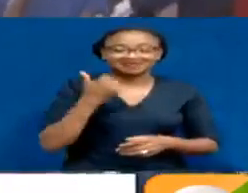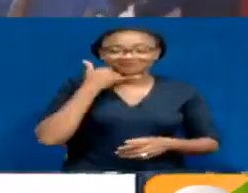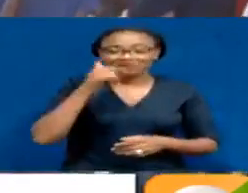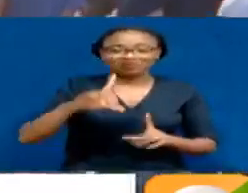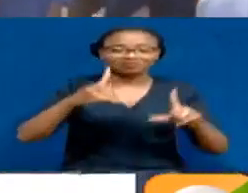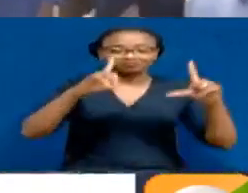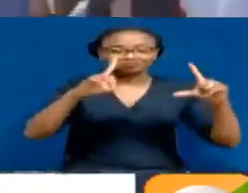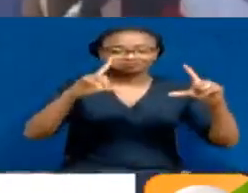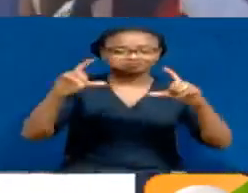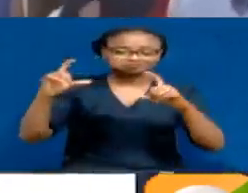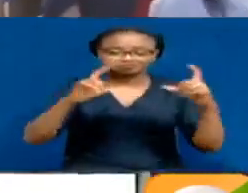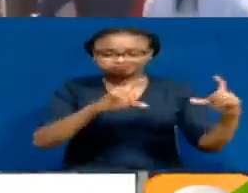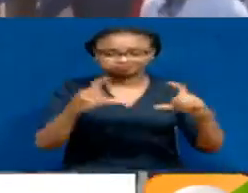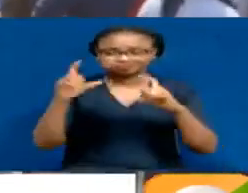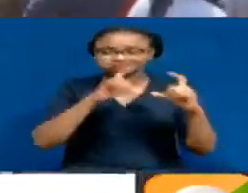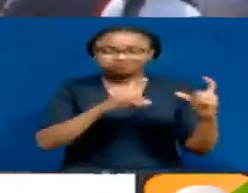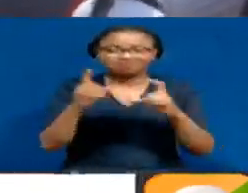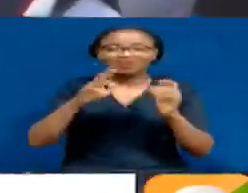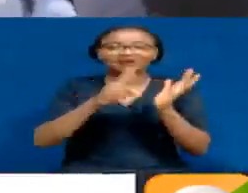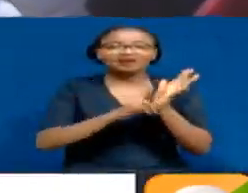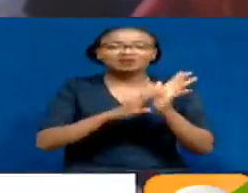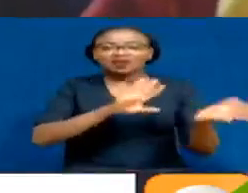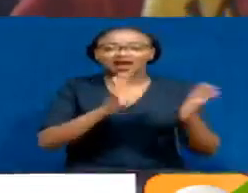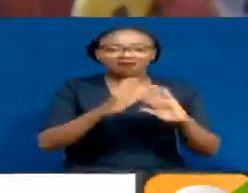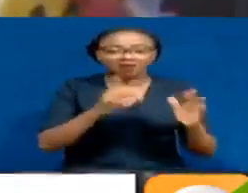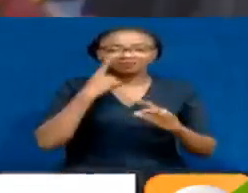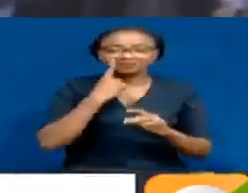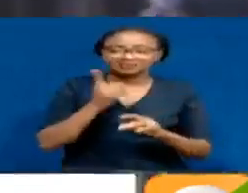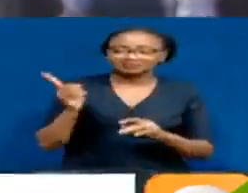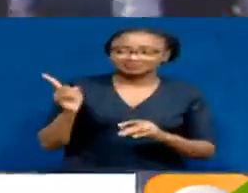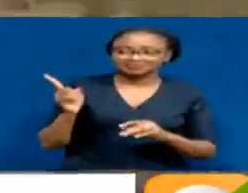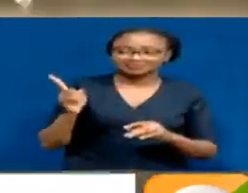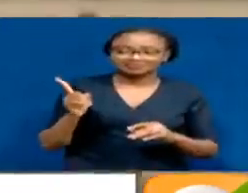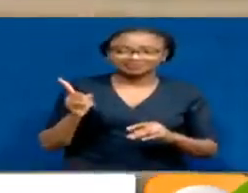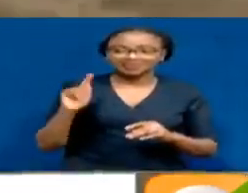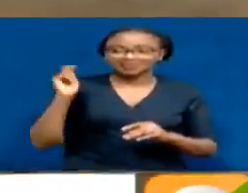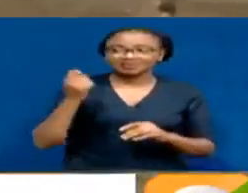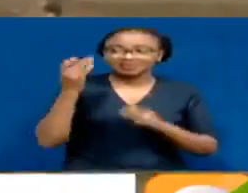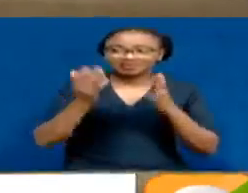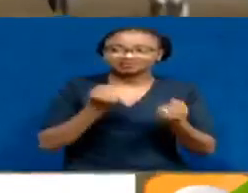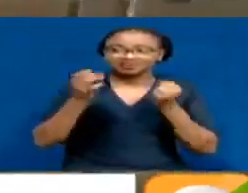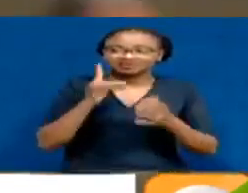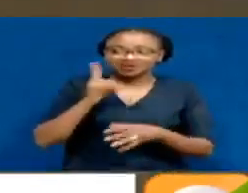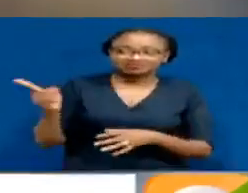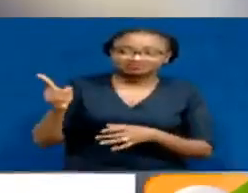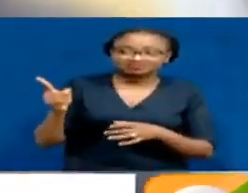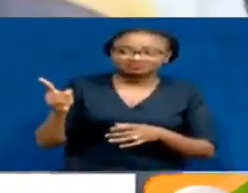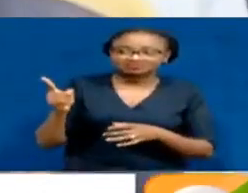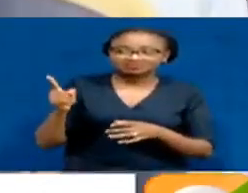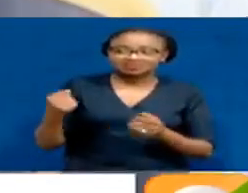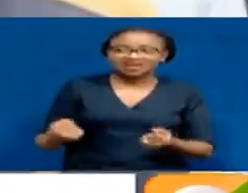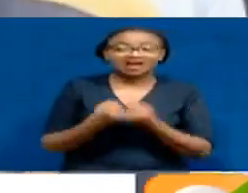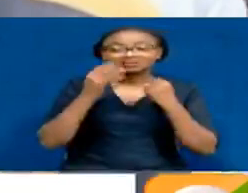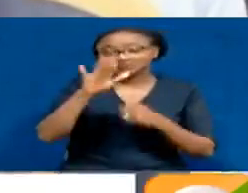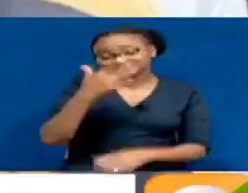out to capture the moments. This is how they recorded incidences that the media missed, including Kenyan driver Tejvir Rai's accident.